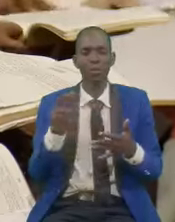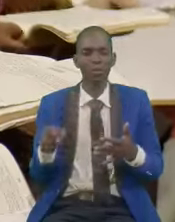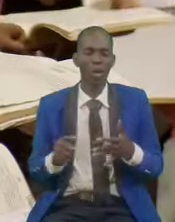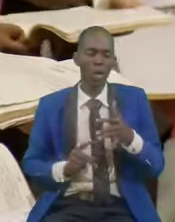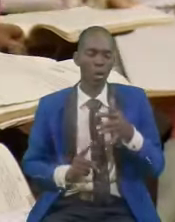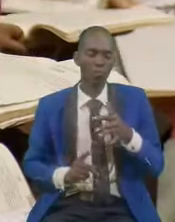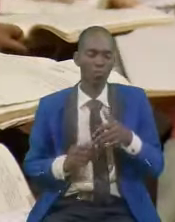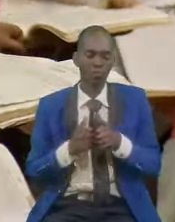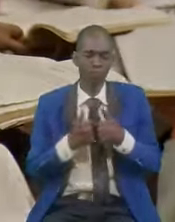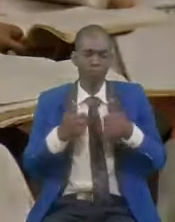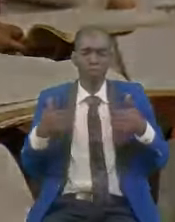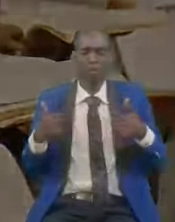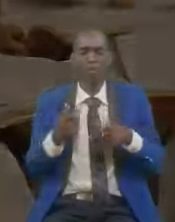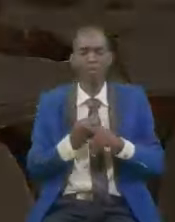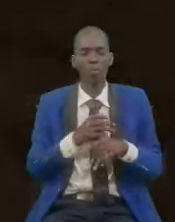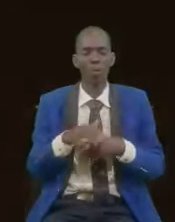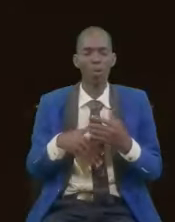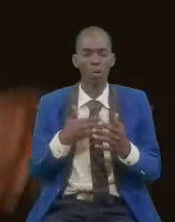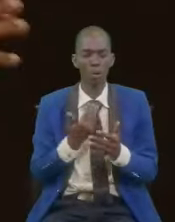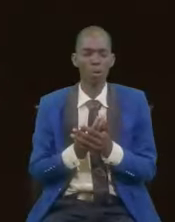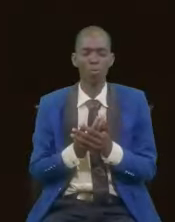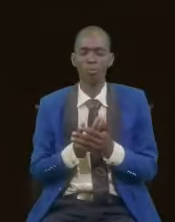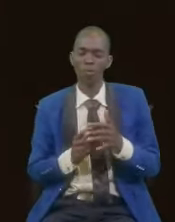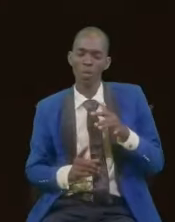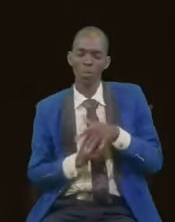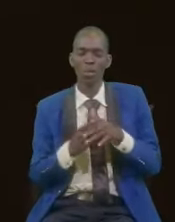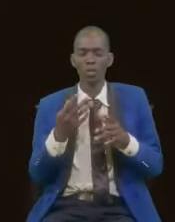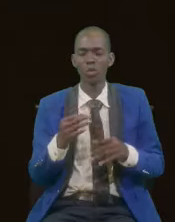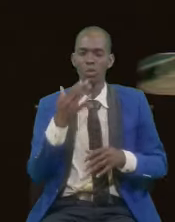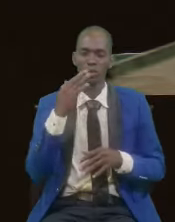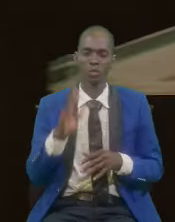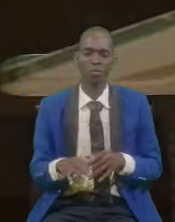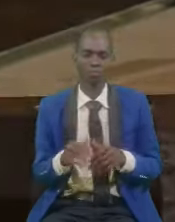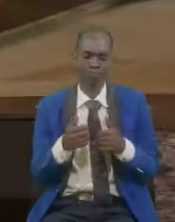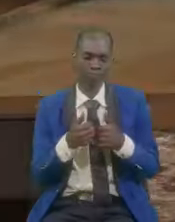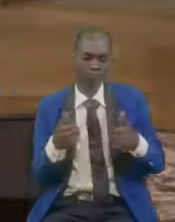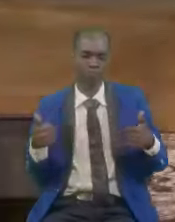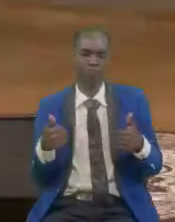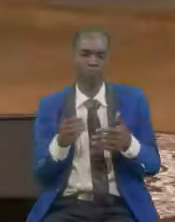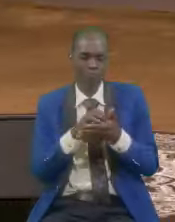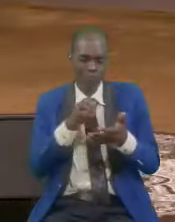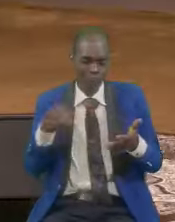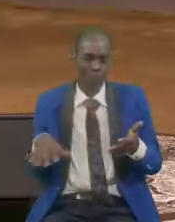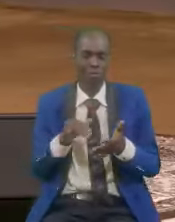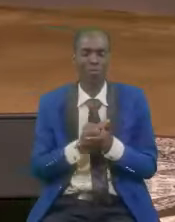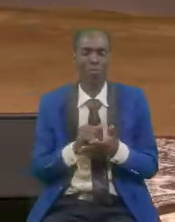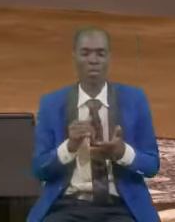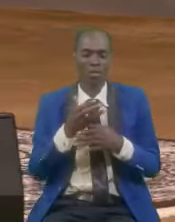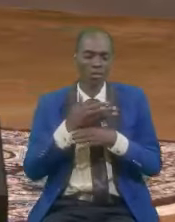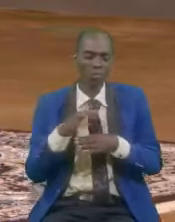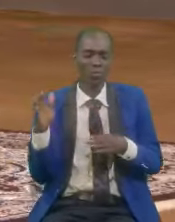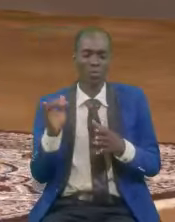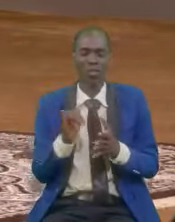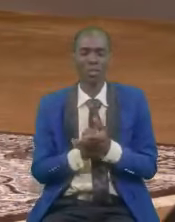all appearance of evil. Abstain. Get rid of that. Avoid. Don't get near